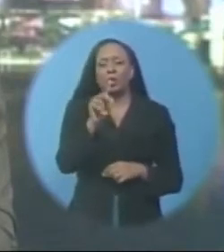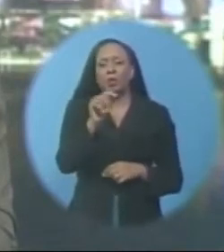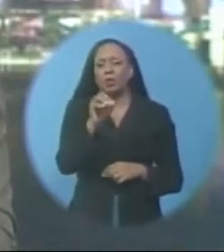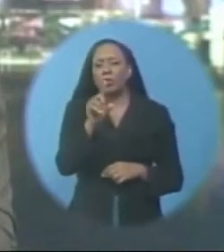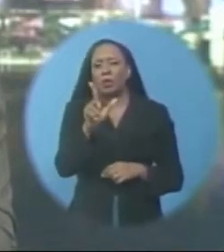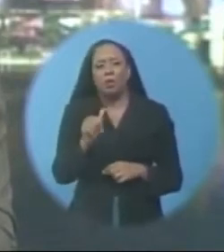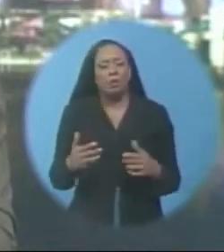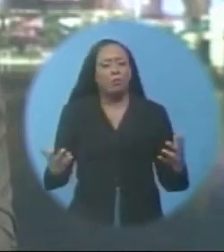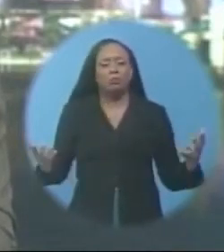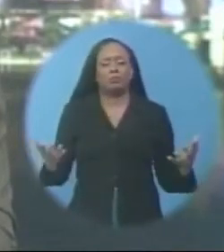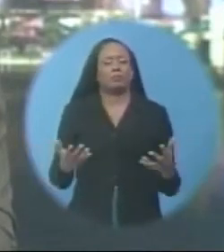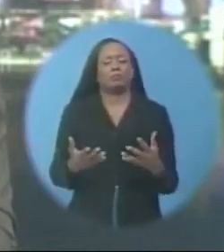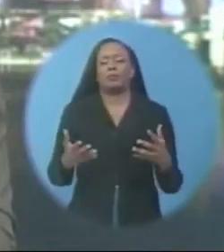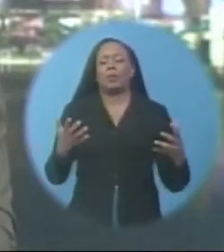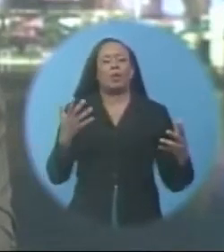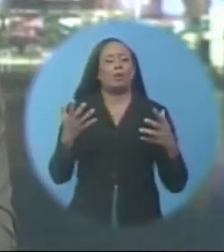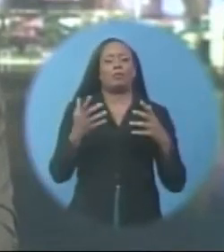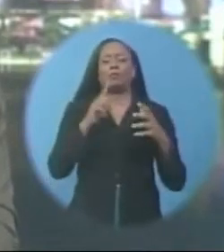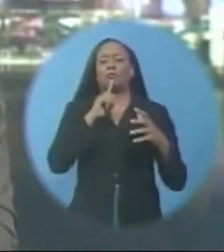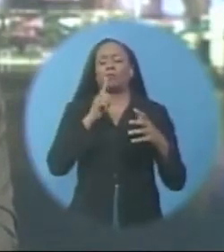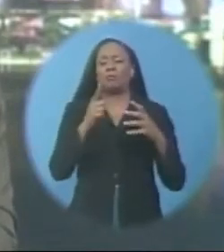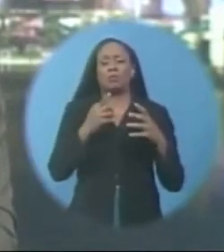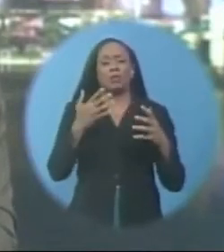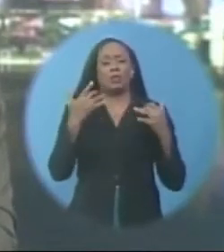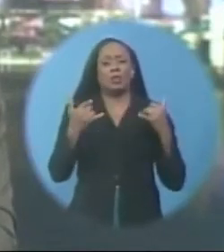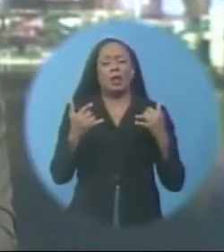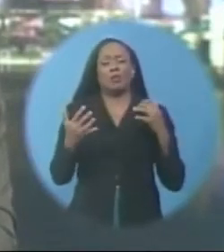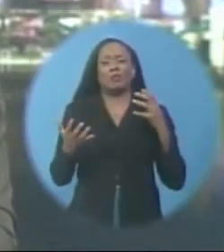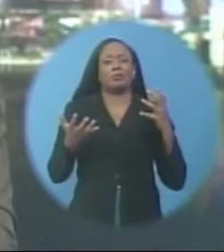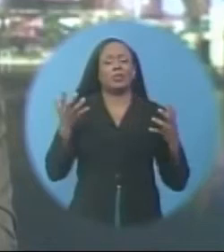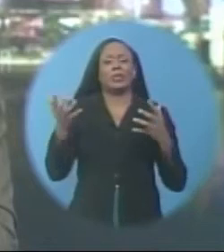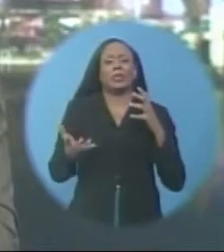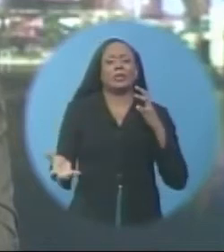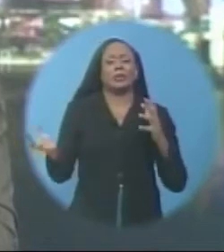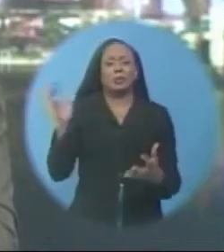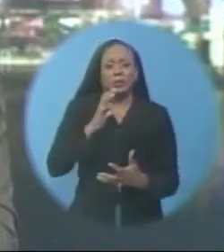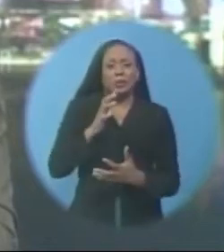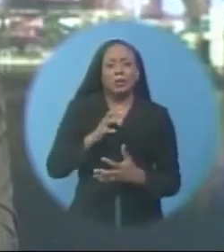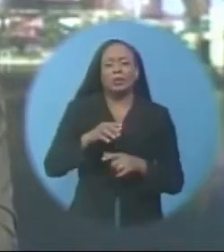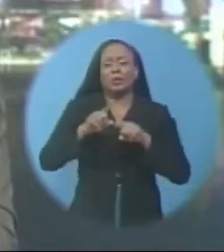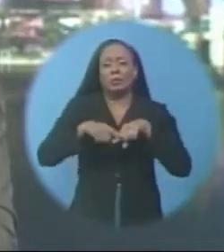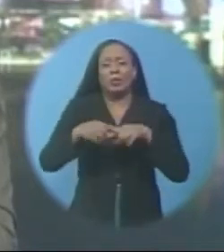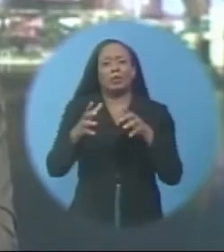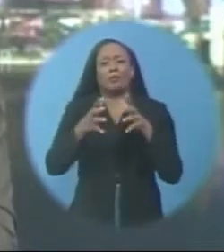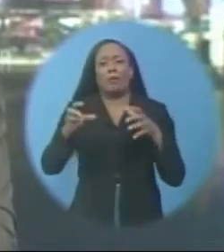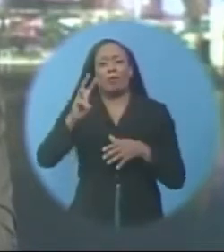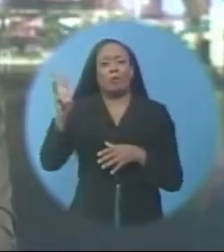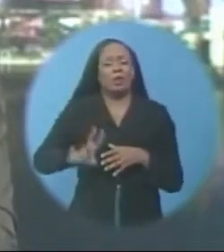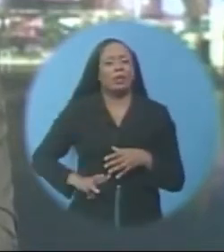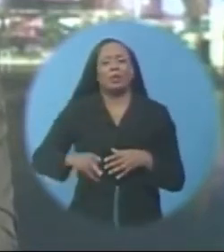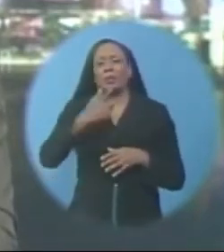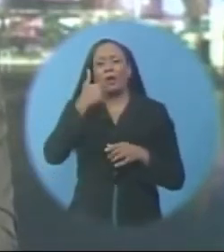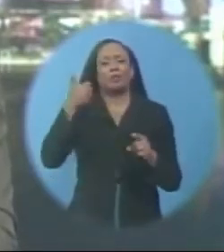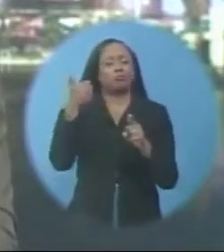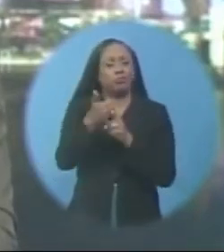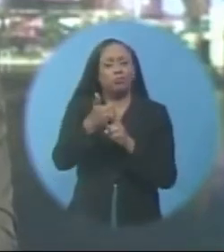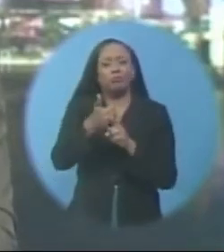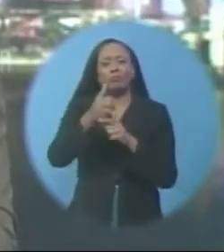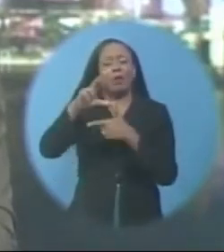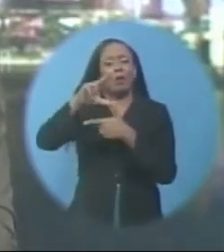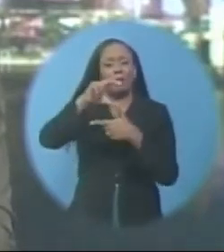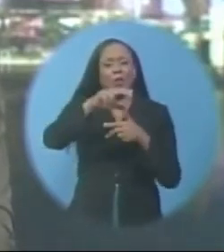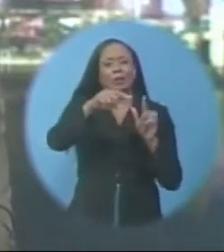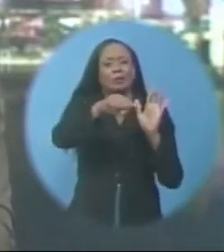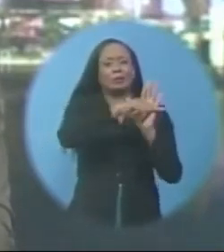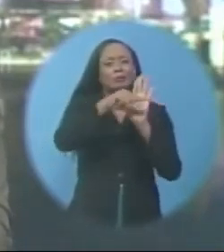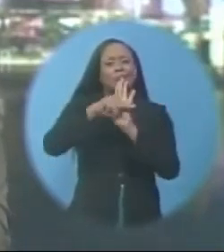dependent on the state of the economies of the region, and major weather events like Irma will always have a negative impact on growth prospects